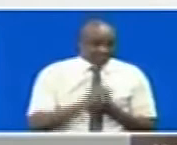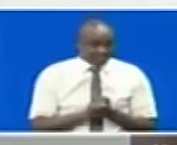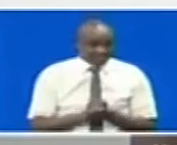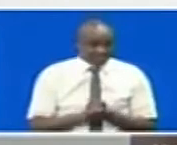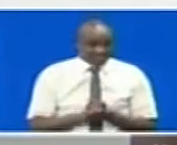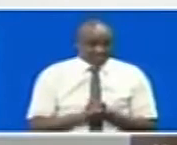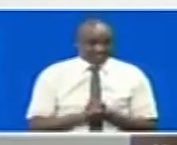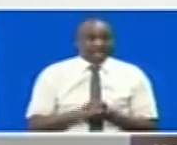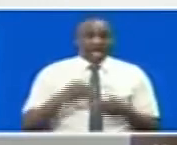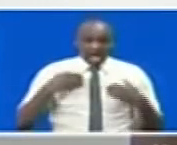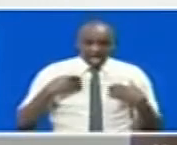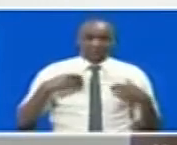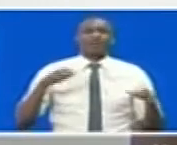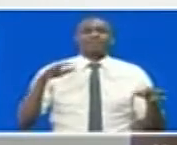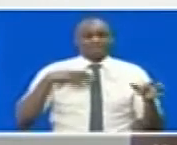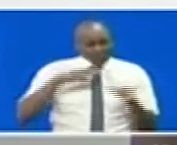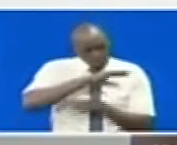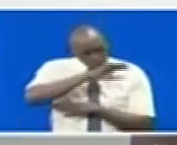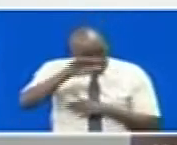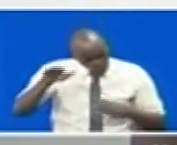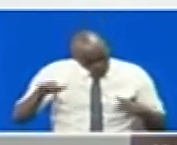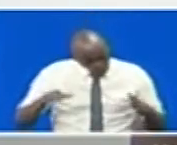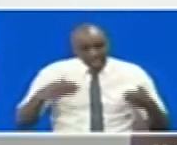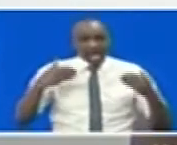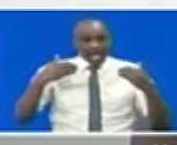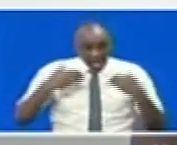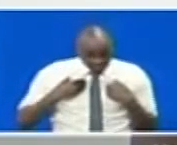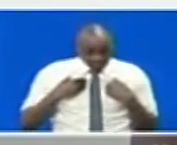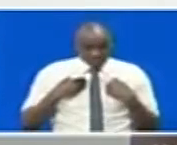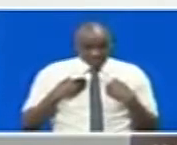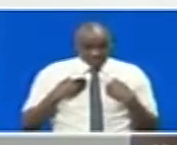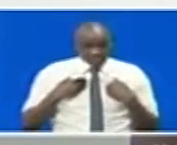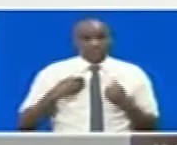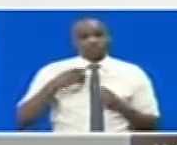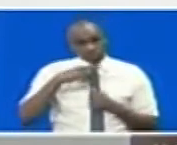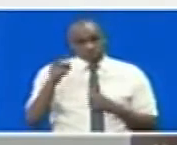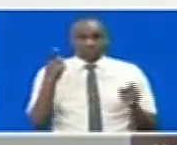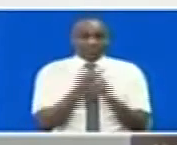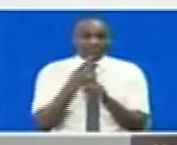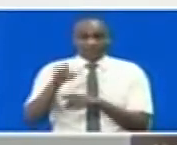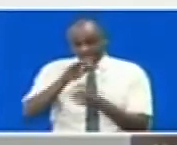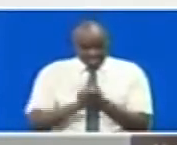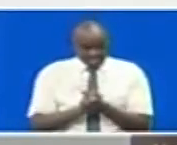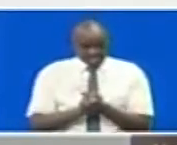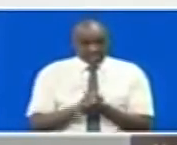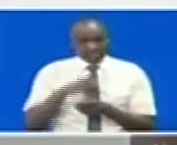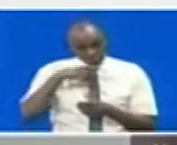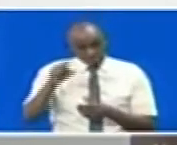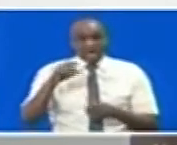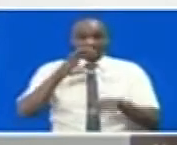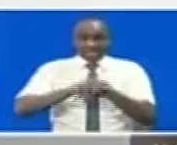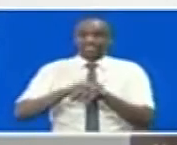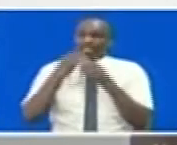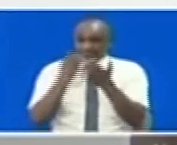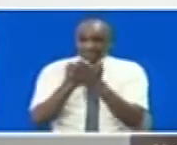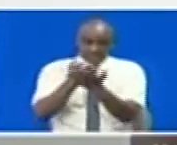has all the people it requires to send to various places to go and gather that